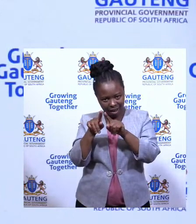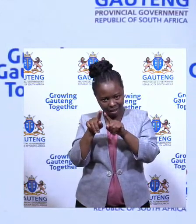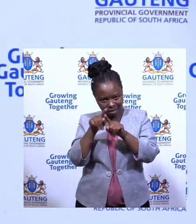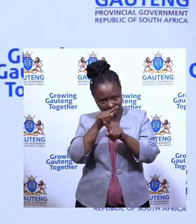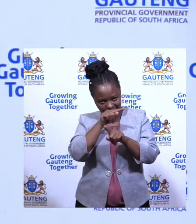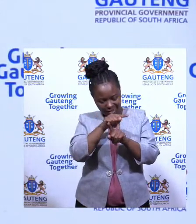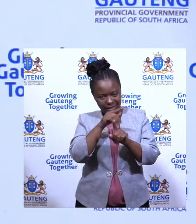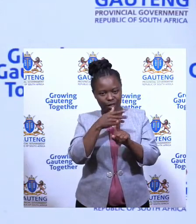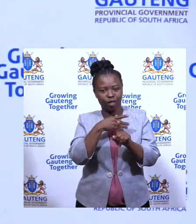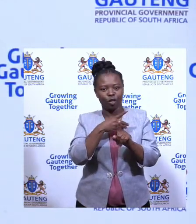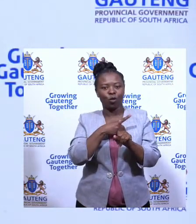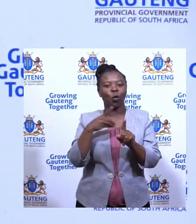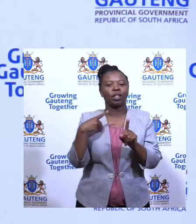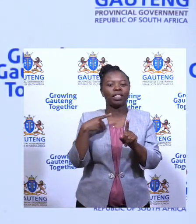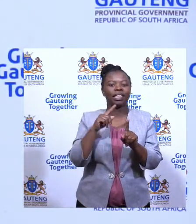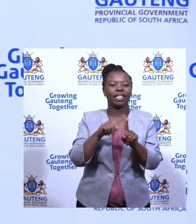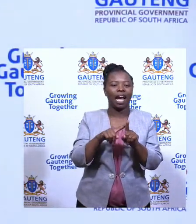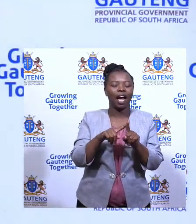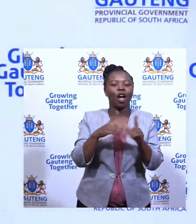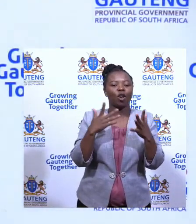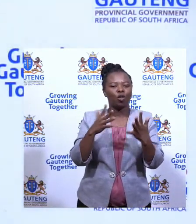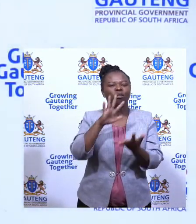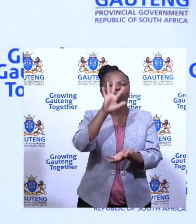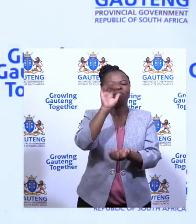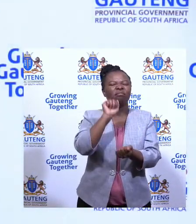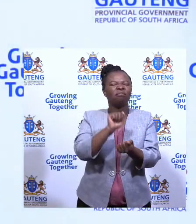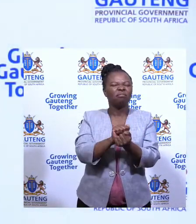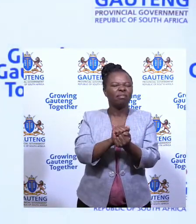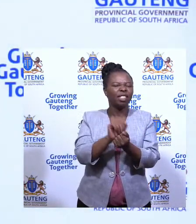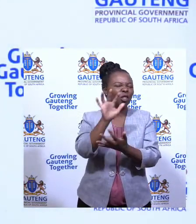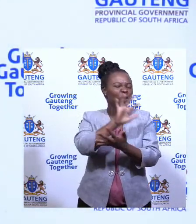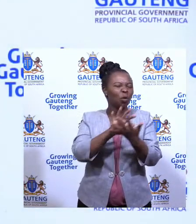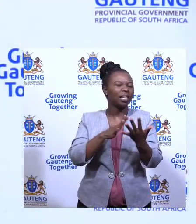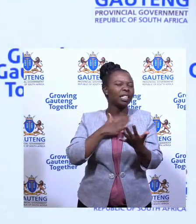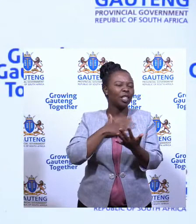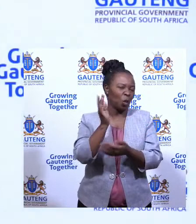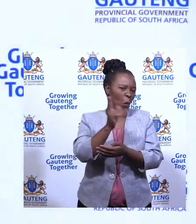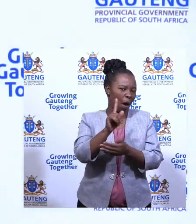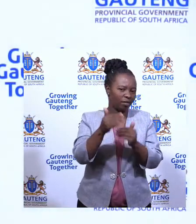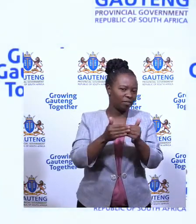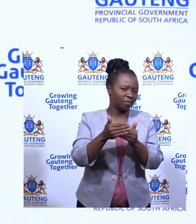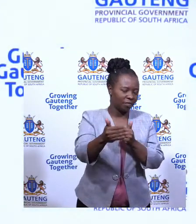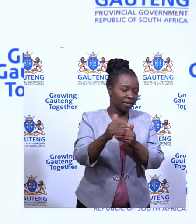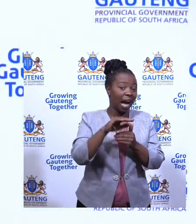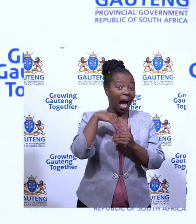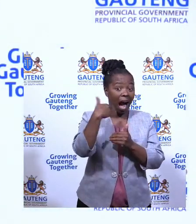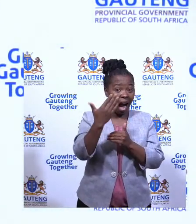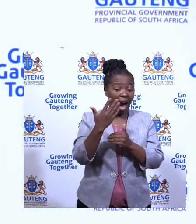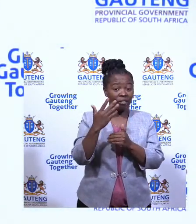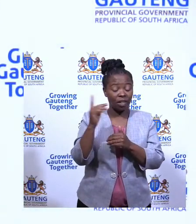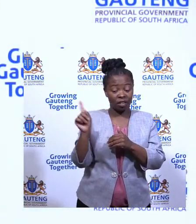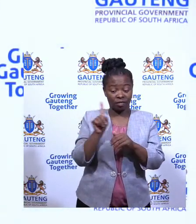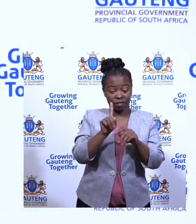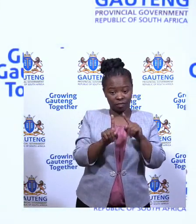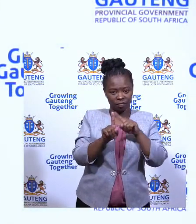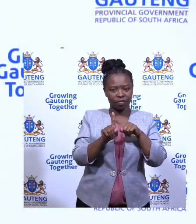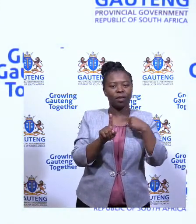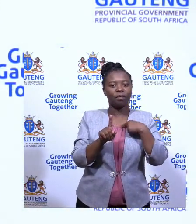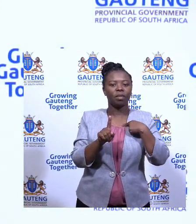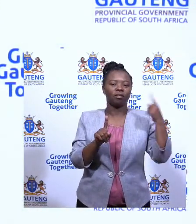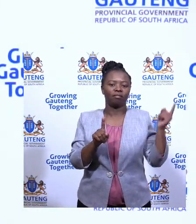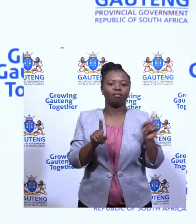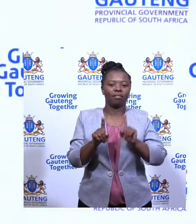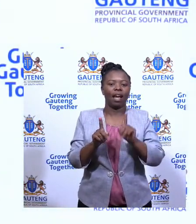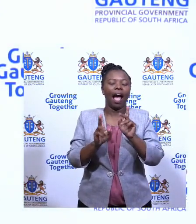conclude on what our story is going forward, after which I will come back and deal with the issues of clean